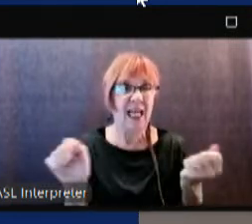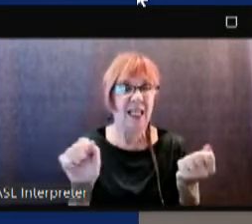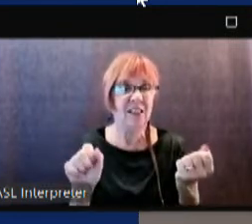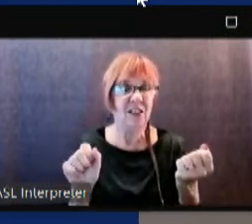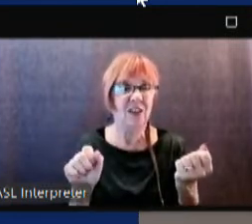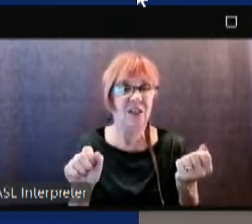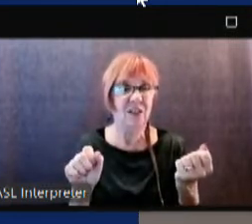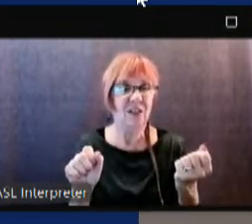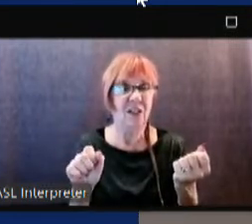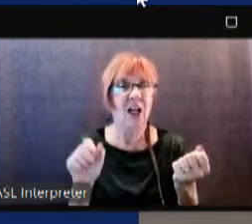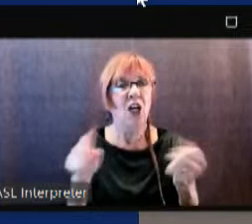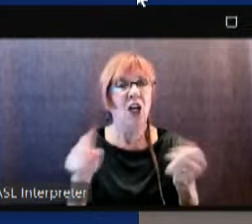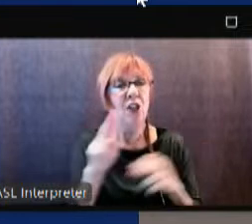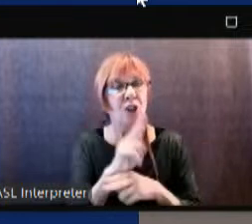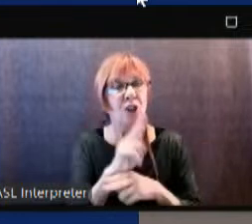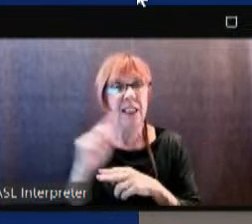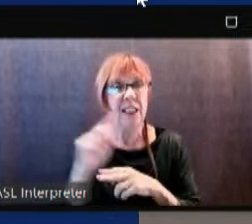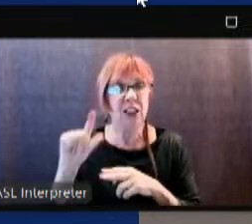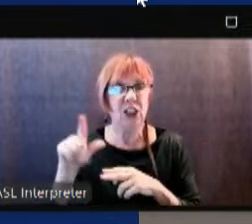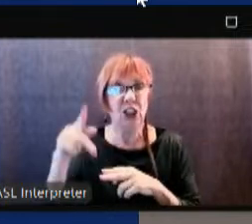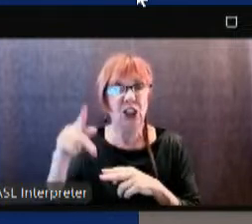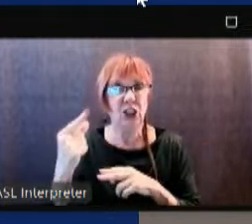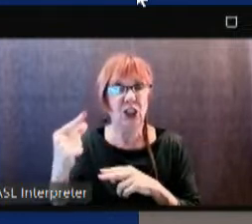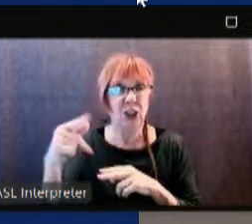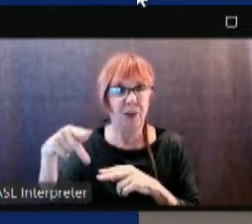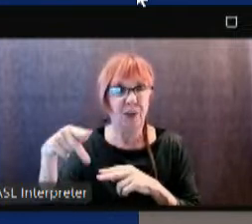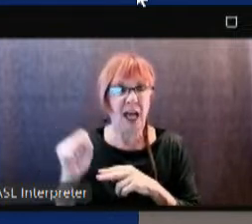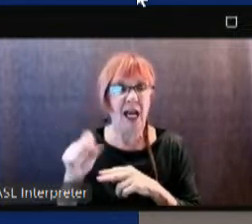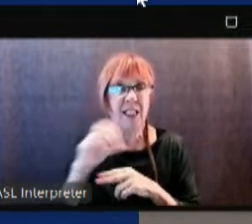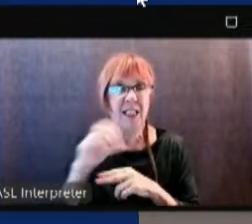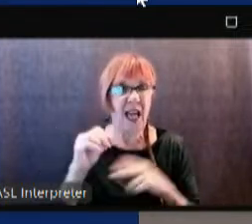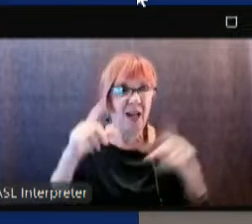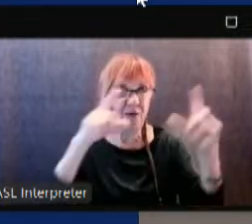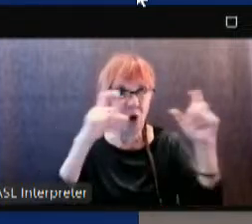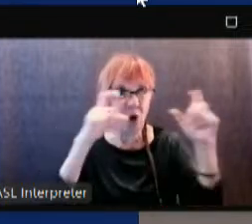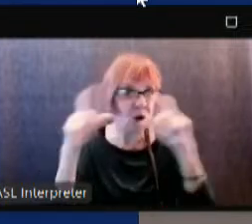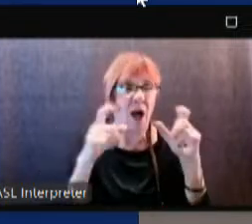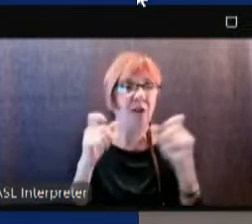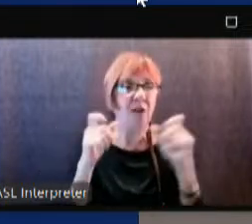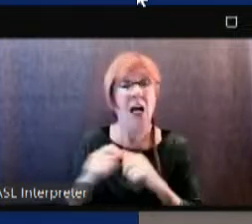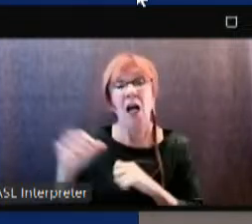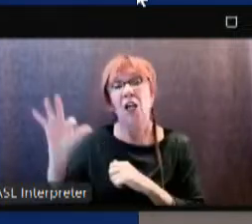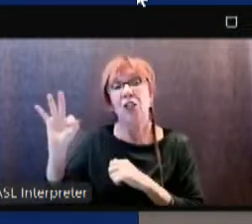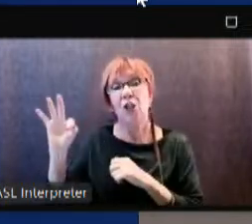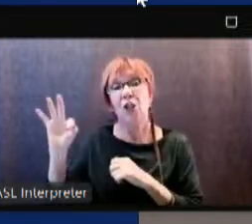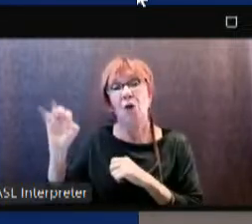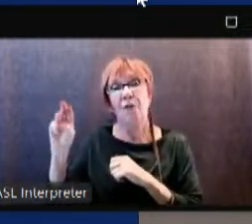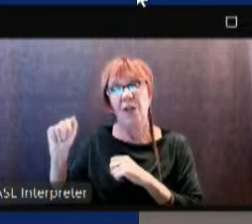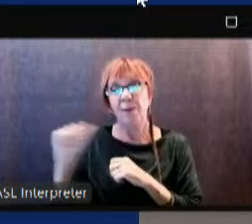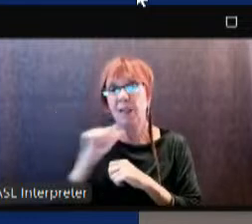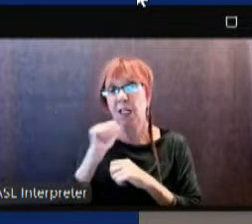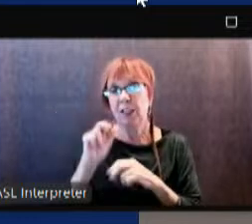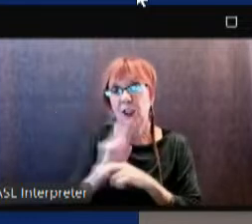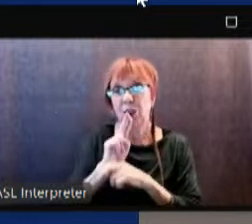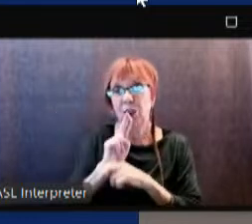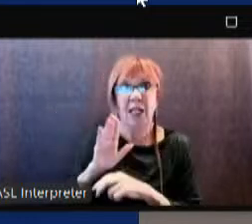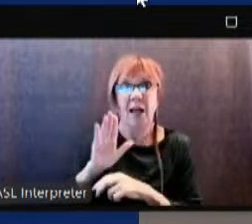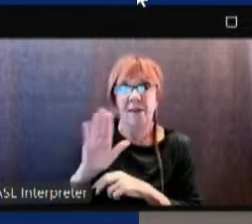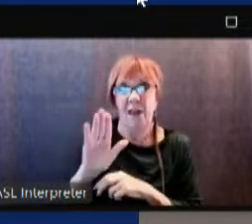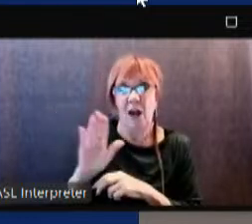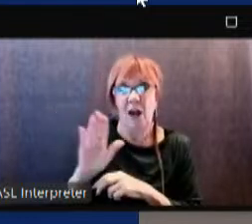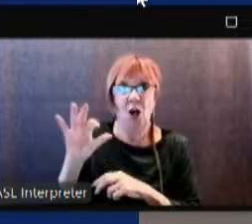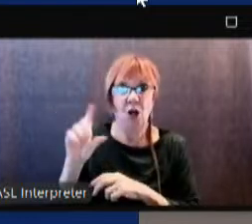programs, photographs, and just detailed information. So FEMA actually does not use that data for the purpose